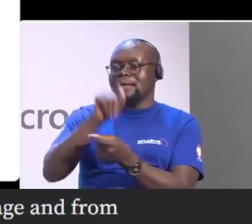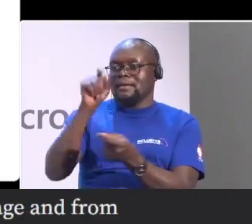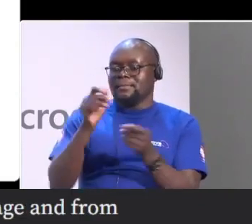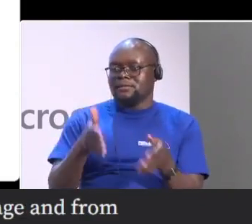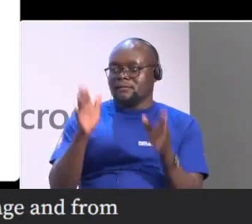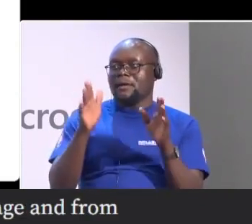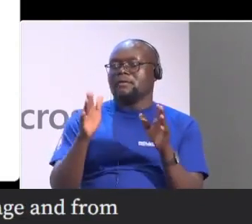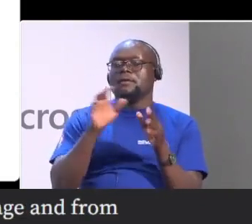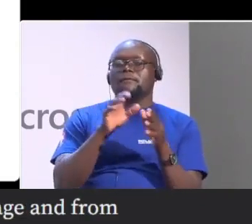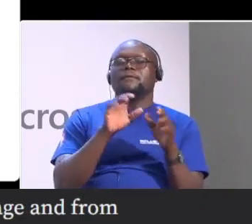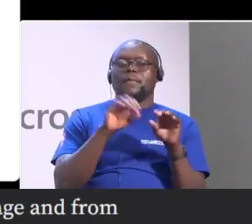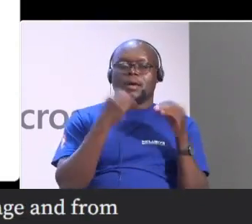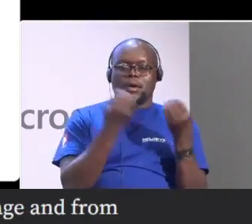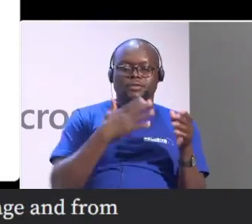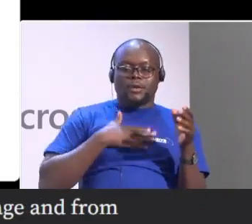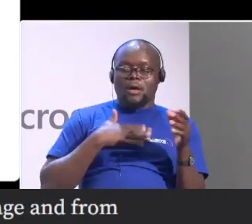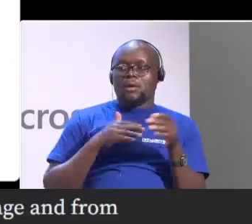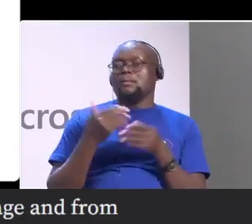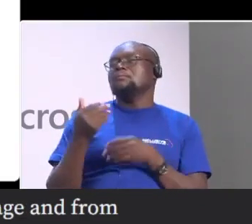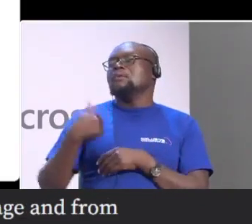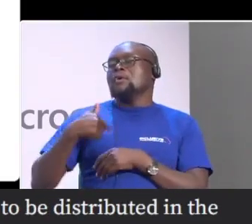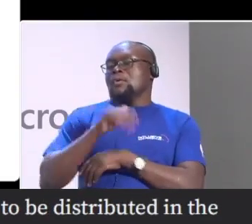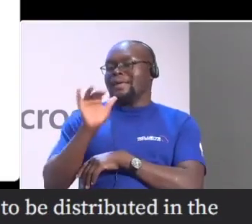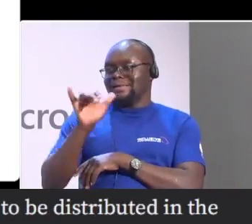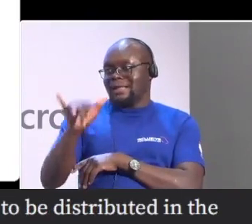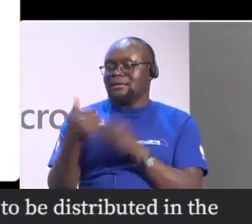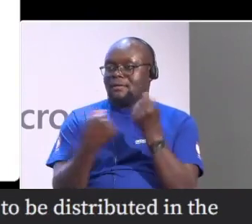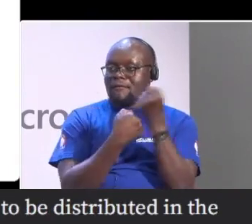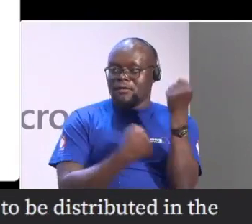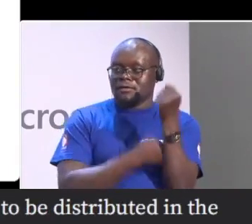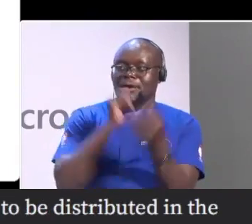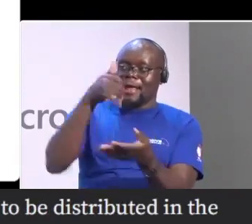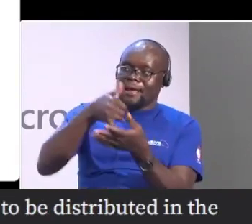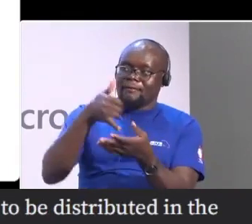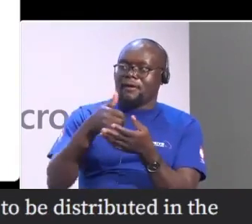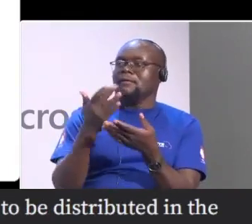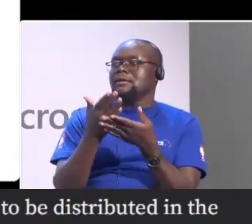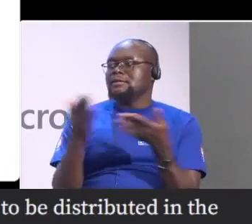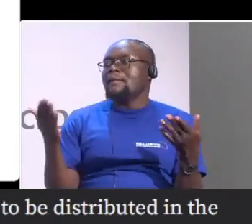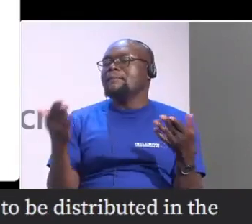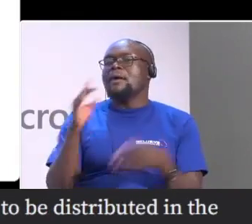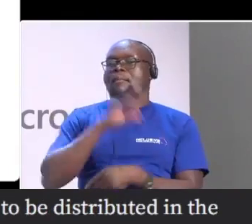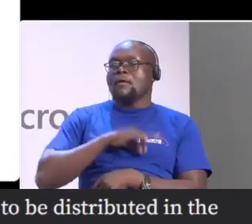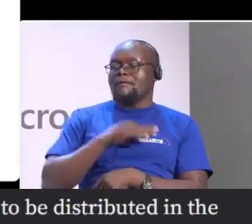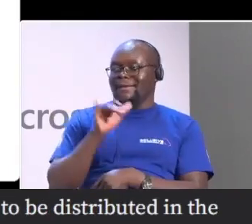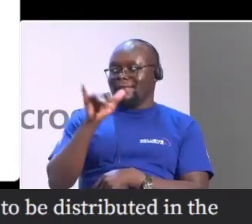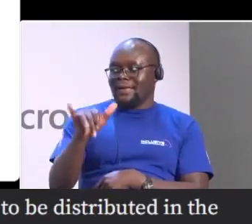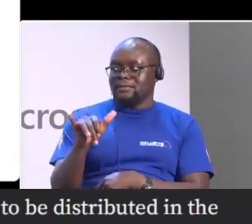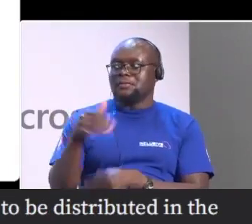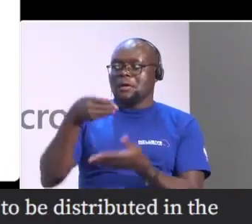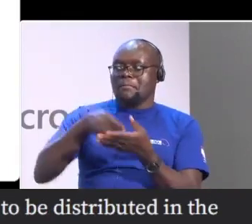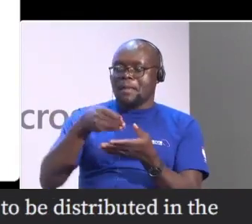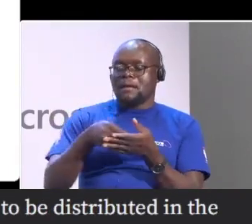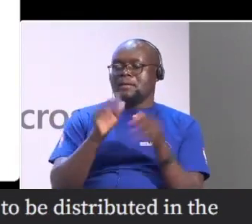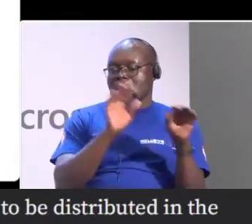way for the chapter. So usually we request that there's a foundation involved, that some sort of nonprofit involved, that money